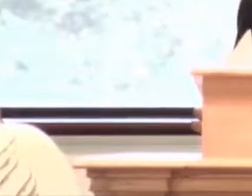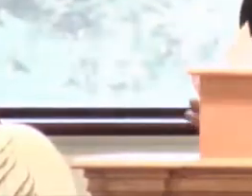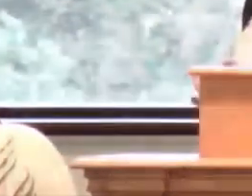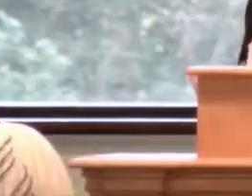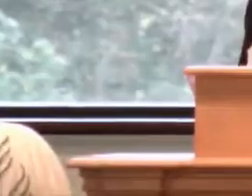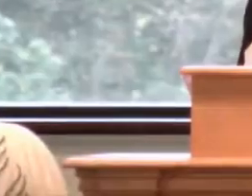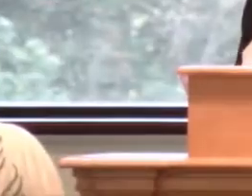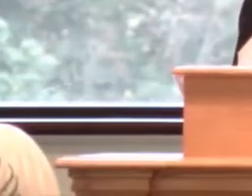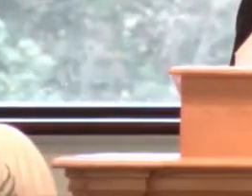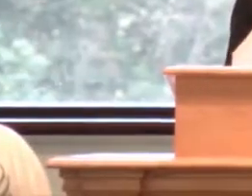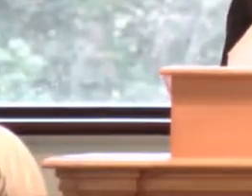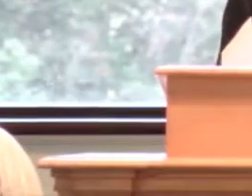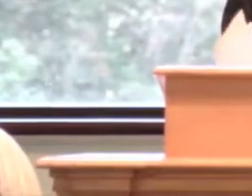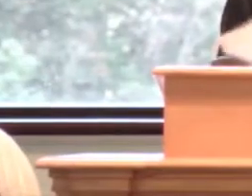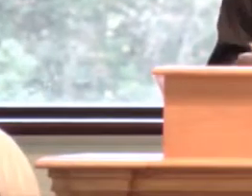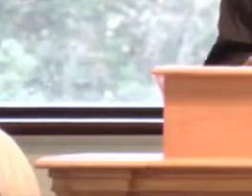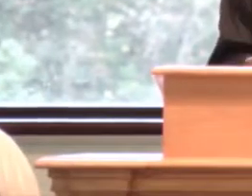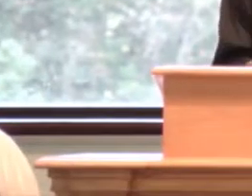the Sabbath day today.